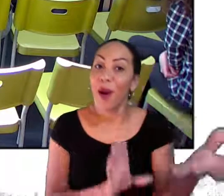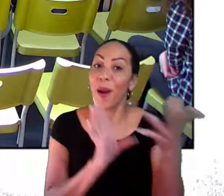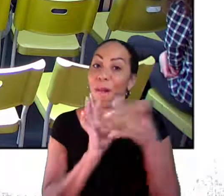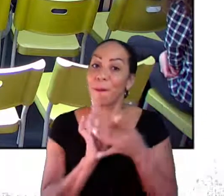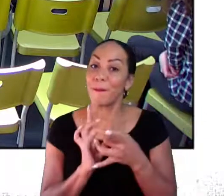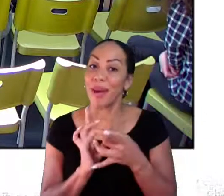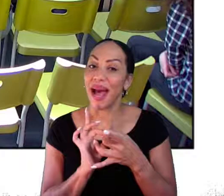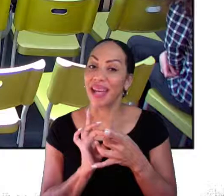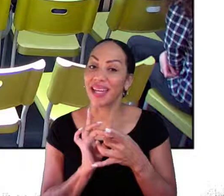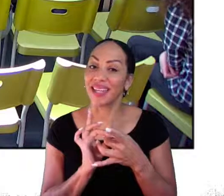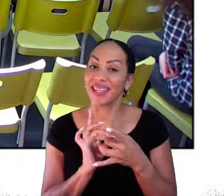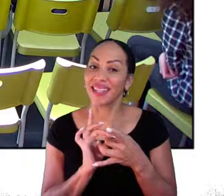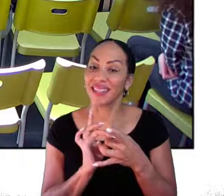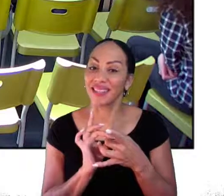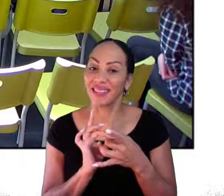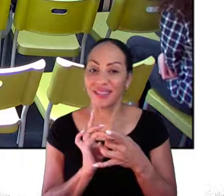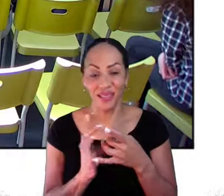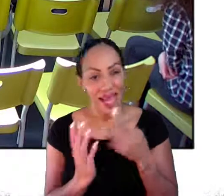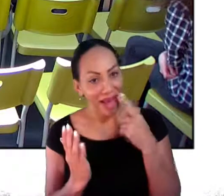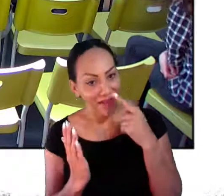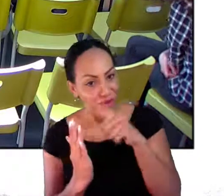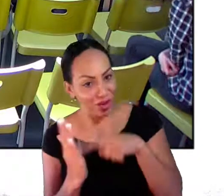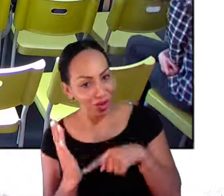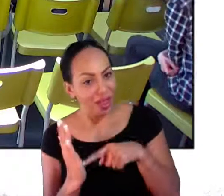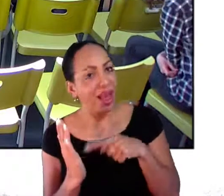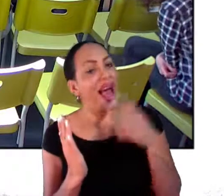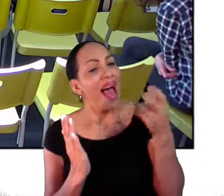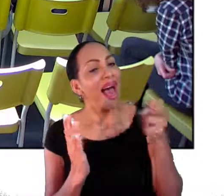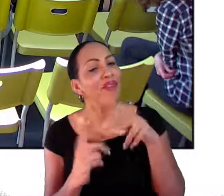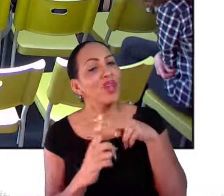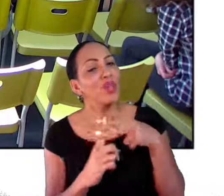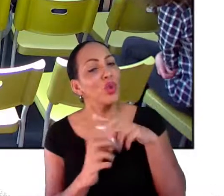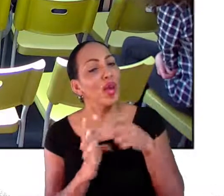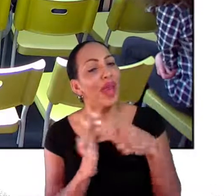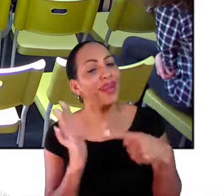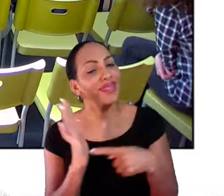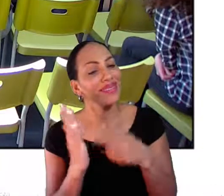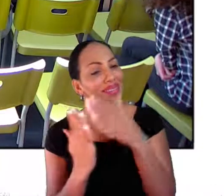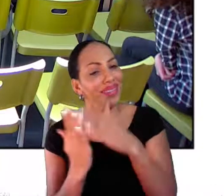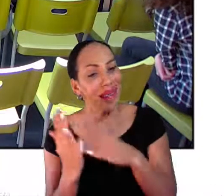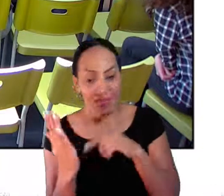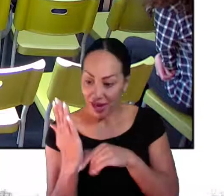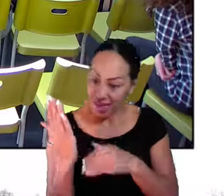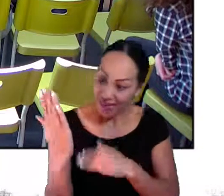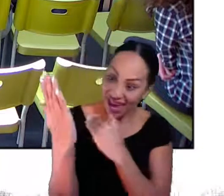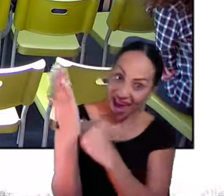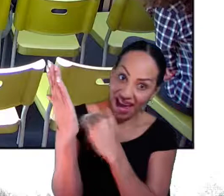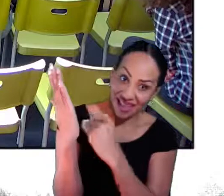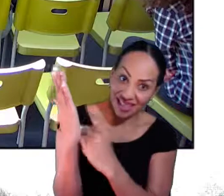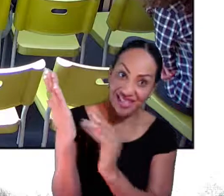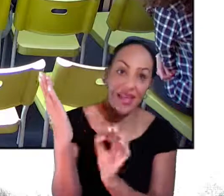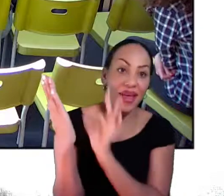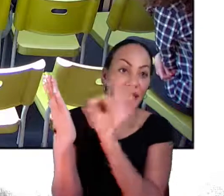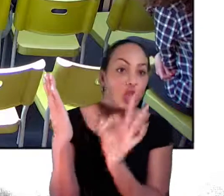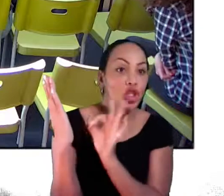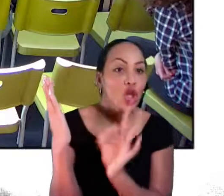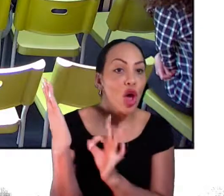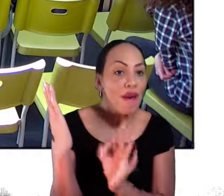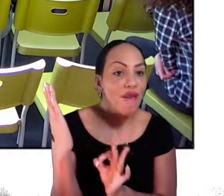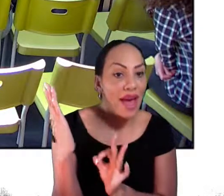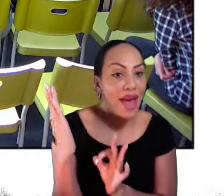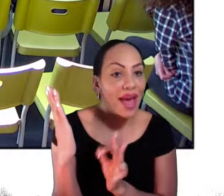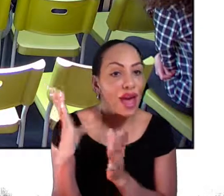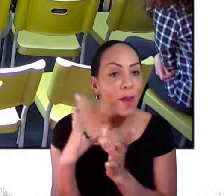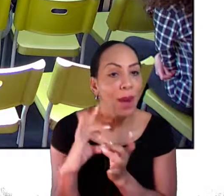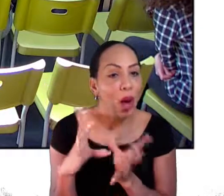toolkit is a little survey that you can tell us what you think. These are our contacts, and you're really